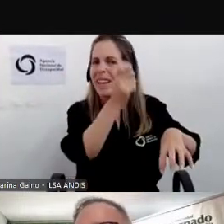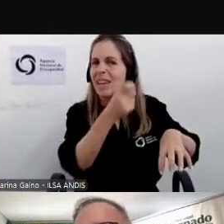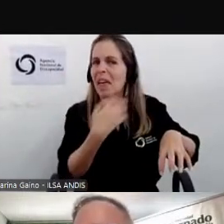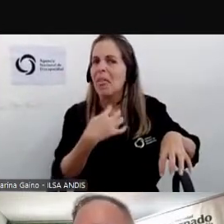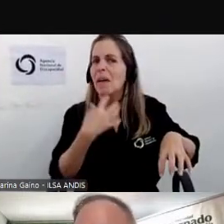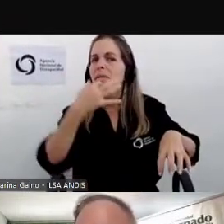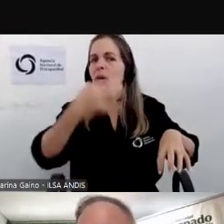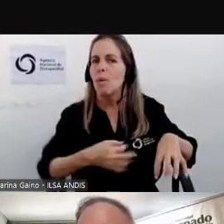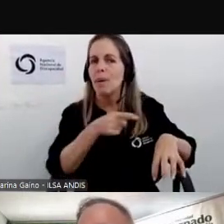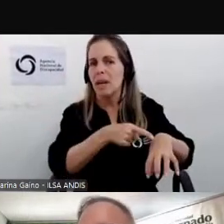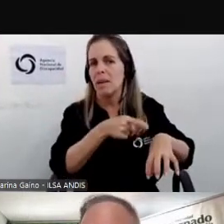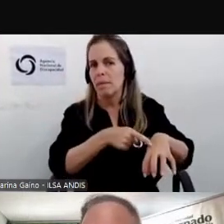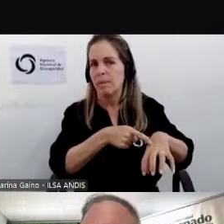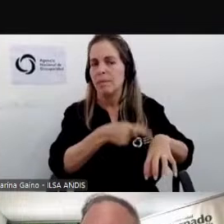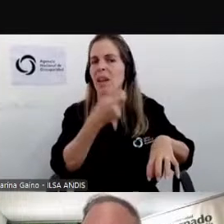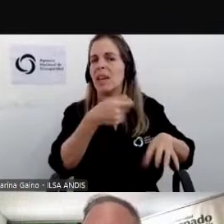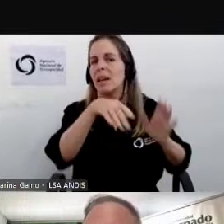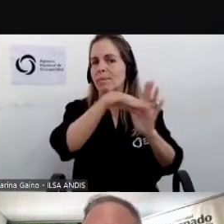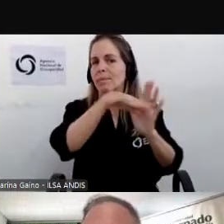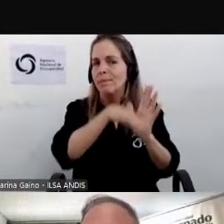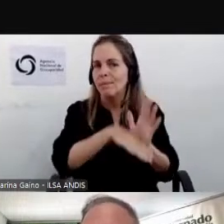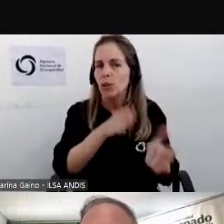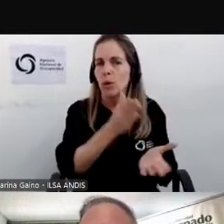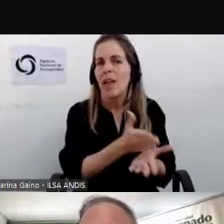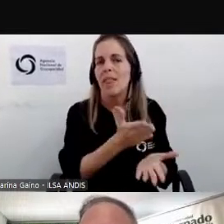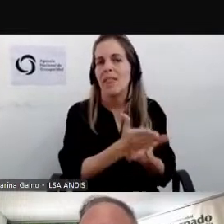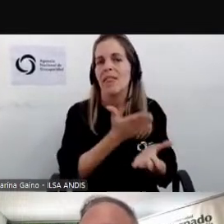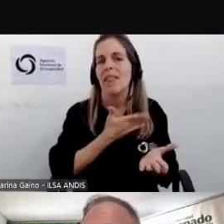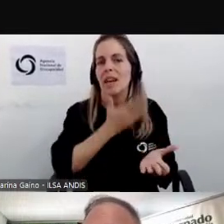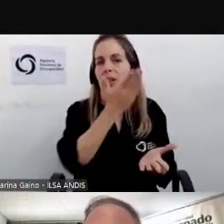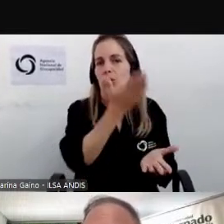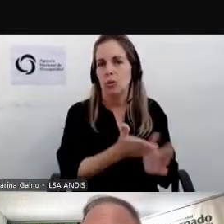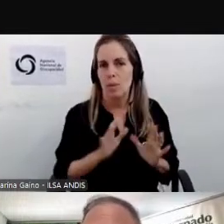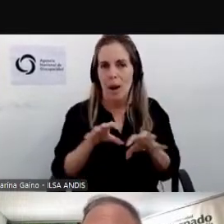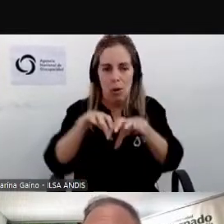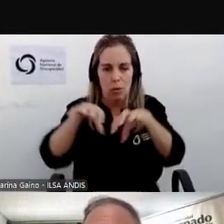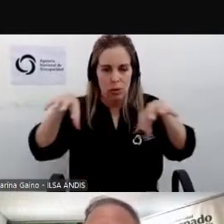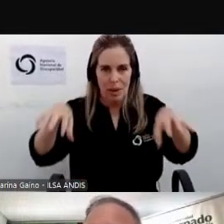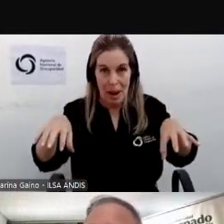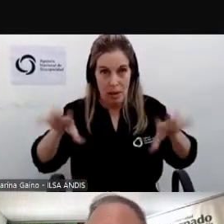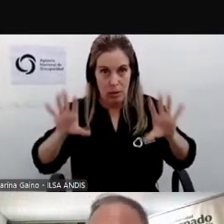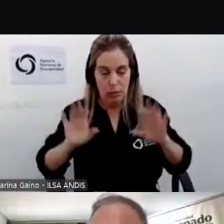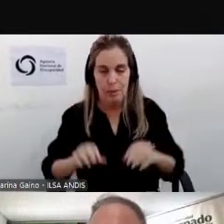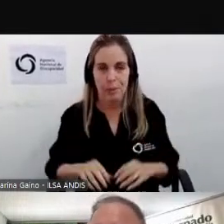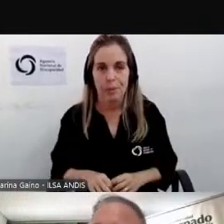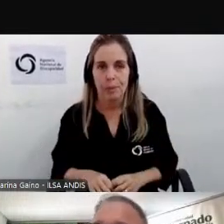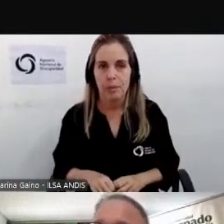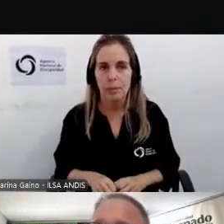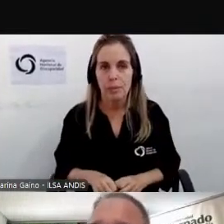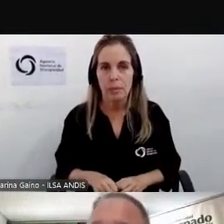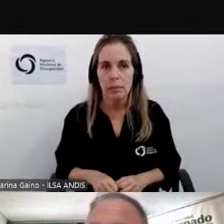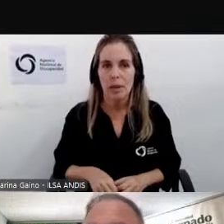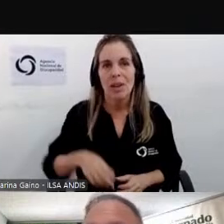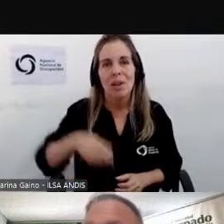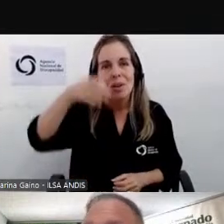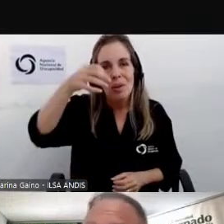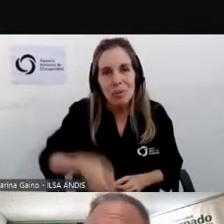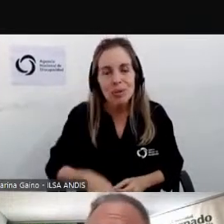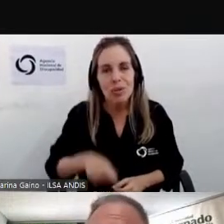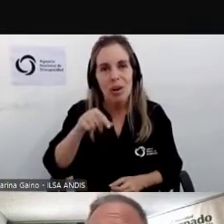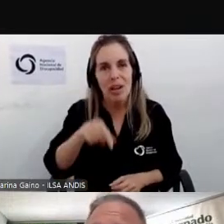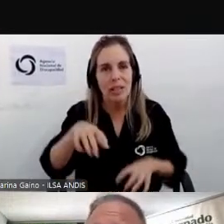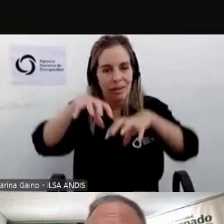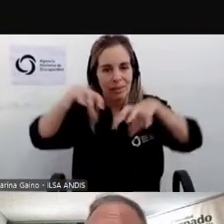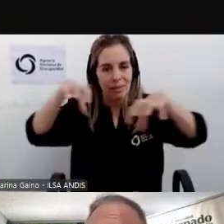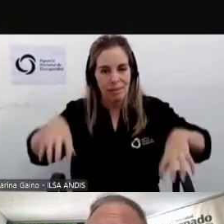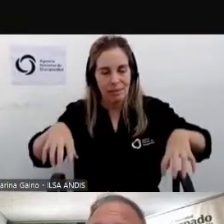business decision, and on the other hand, who should fulfill obligations in terms of human rights. I must tell you that